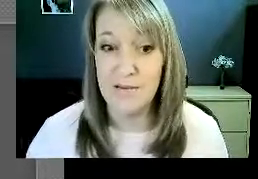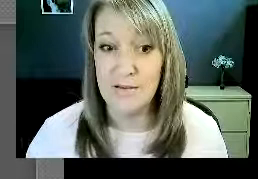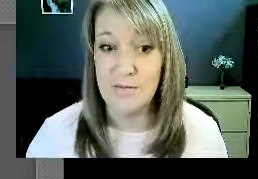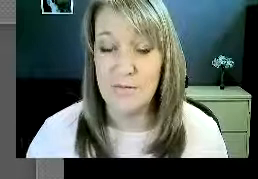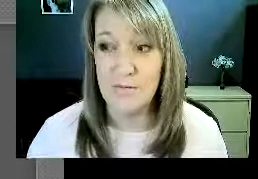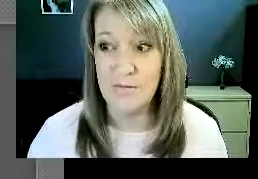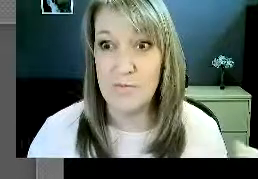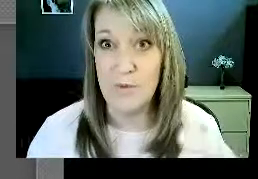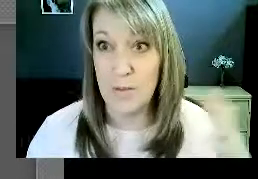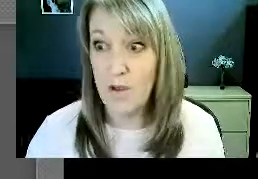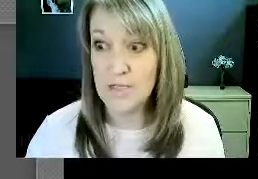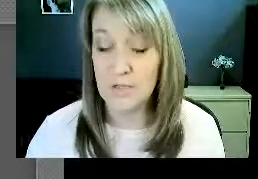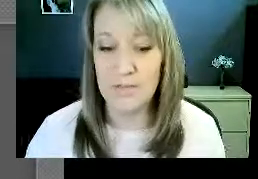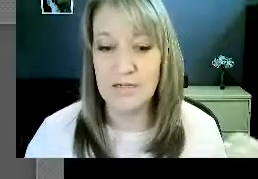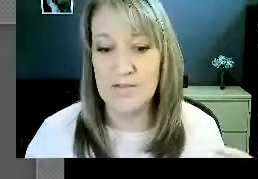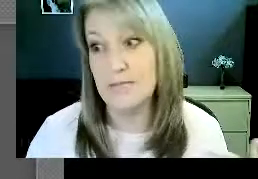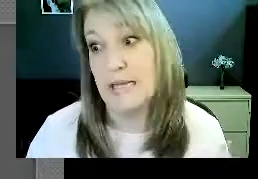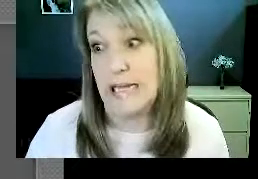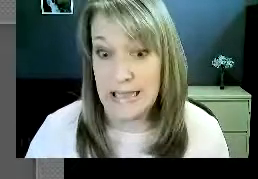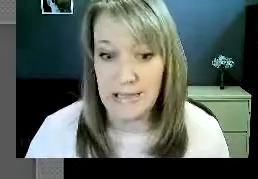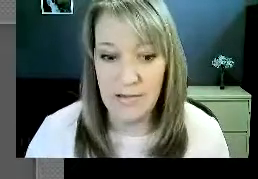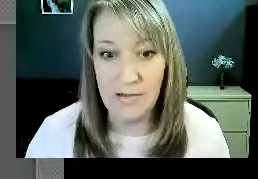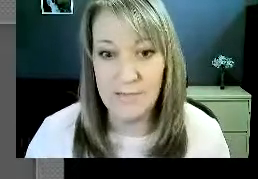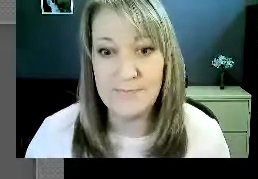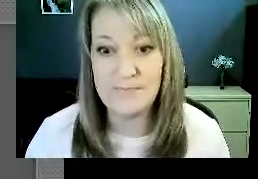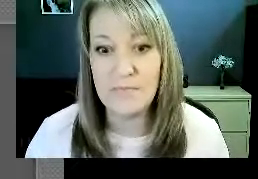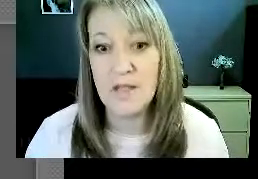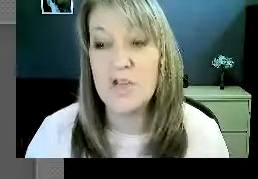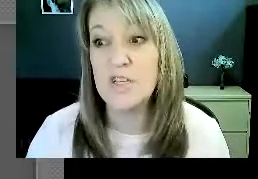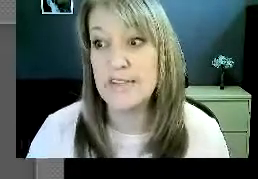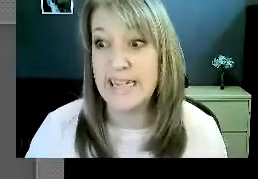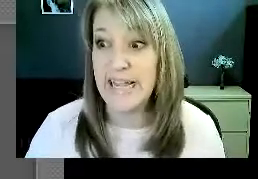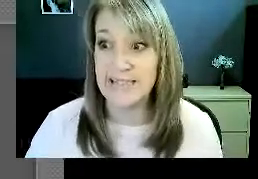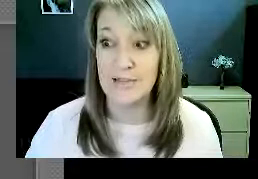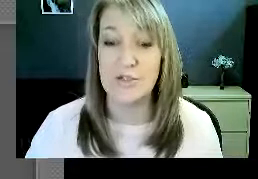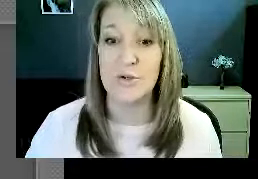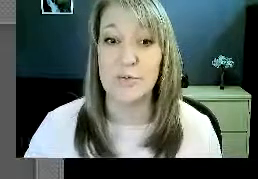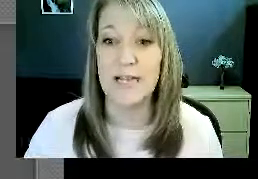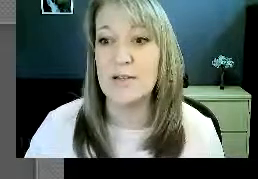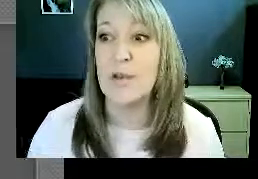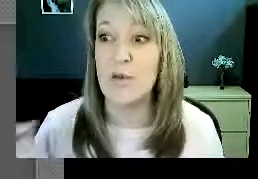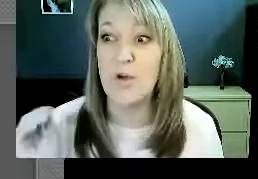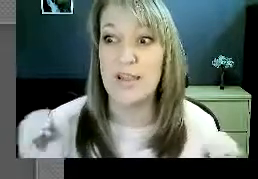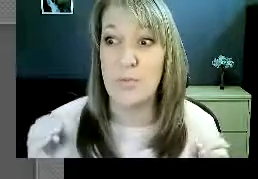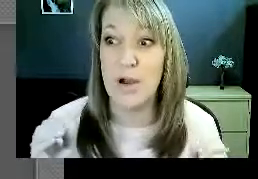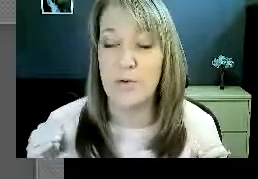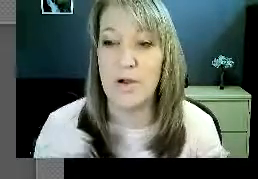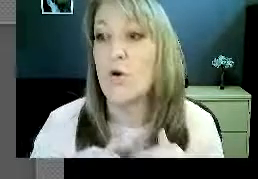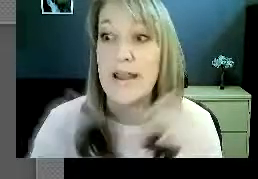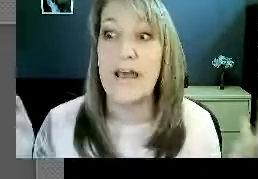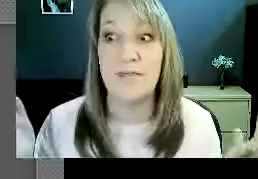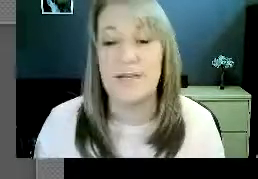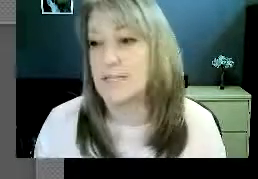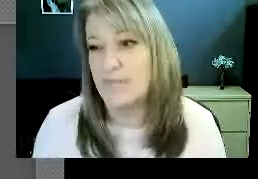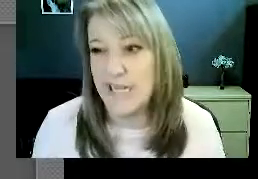mean what I want it to, but it also doesn't mean anything at all. You can do that in ASL too, right? You might get one little part wrong